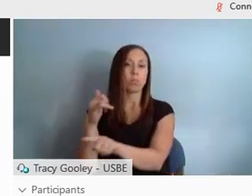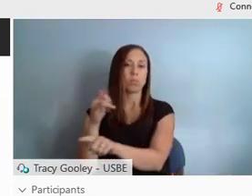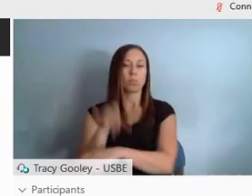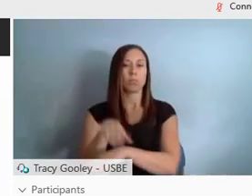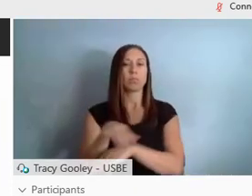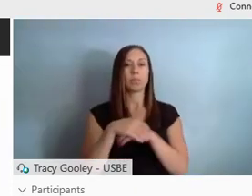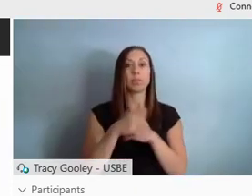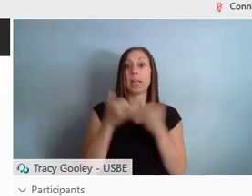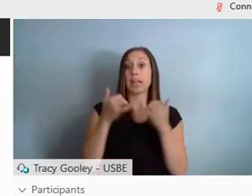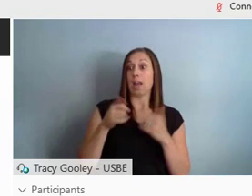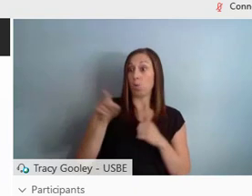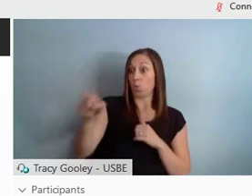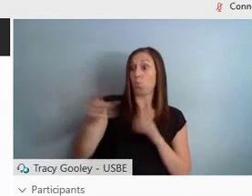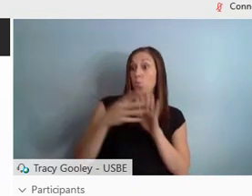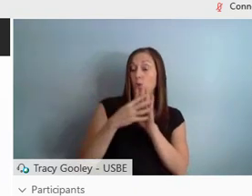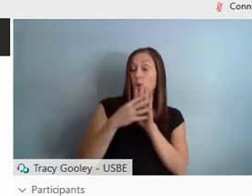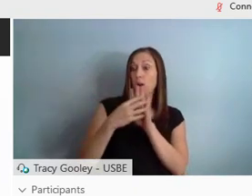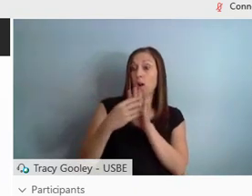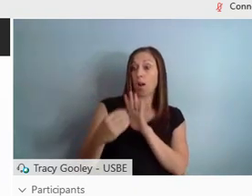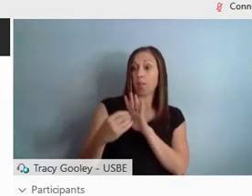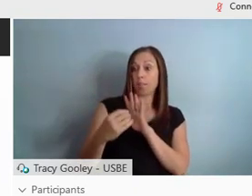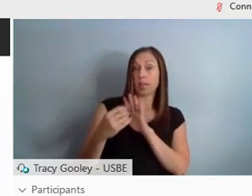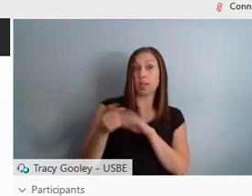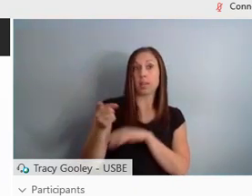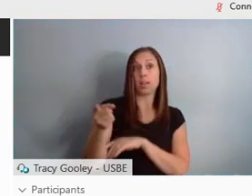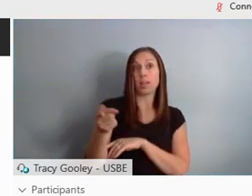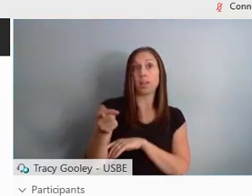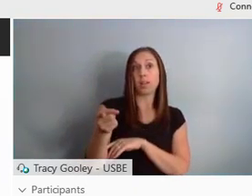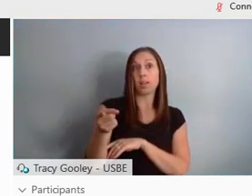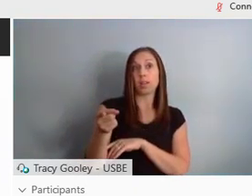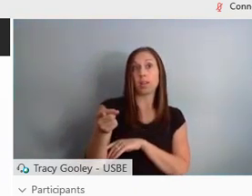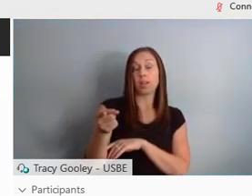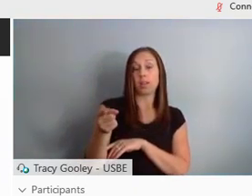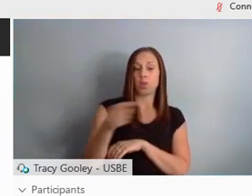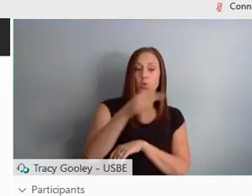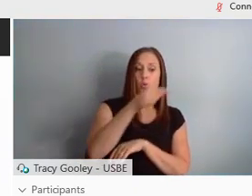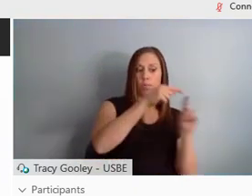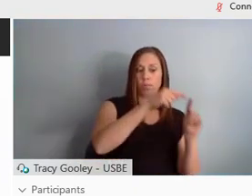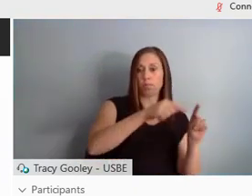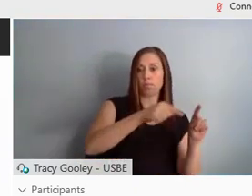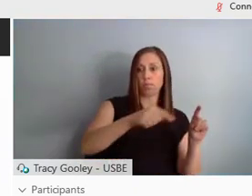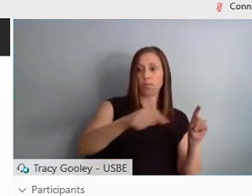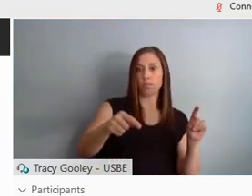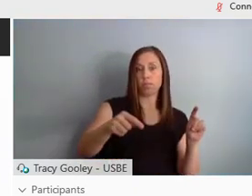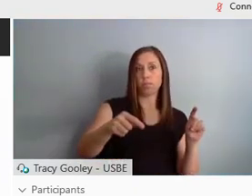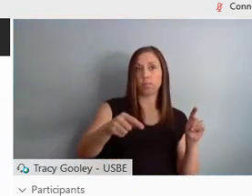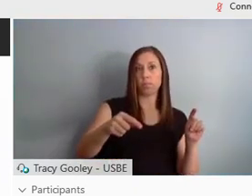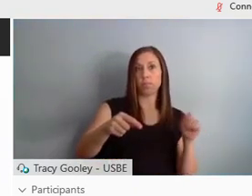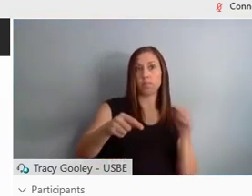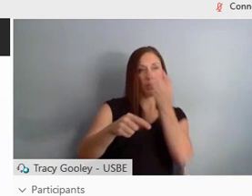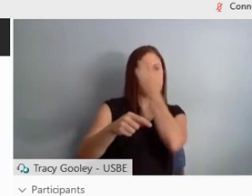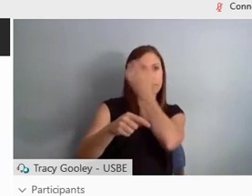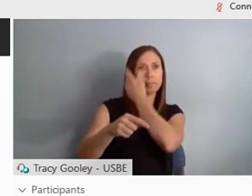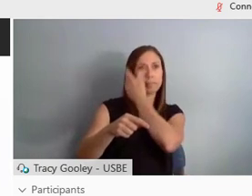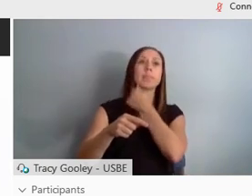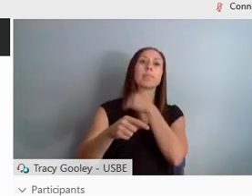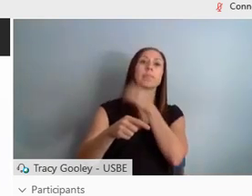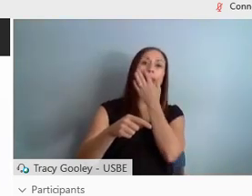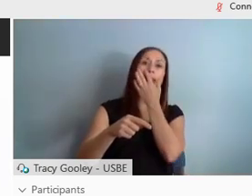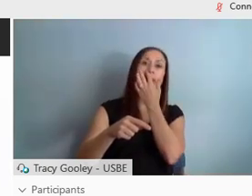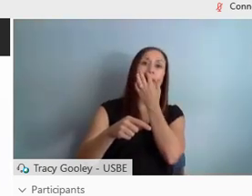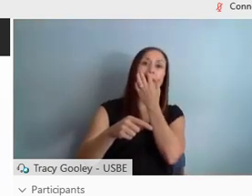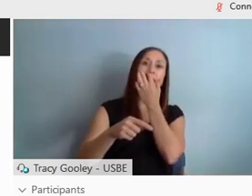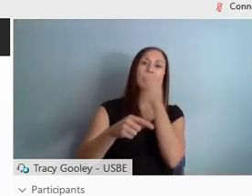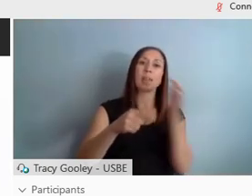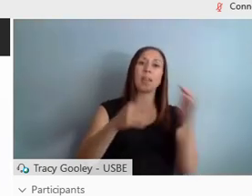yellow. Now you copy this pattern, and you'll point to the pattern as you say that here, and you'll point to a